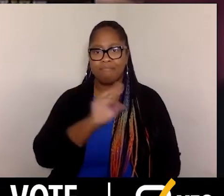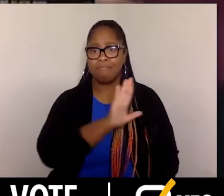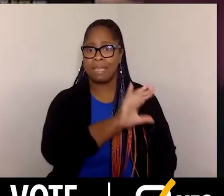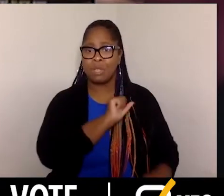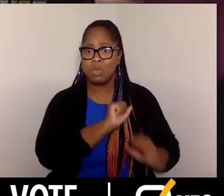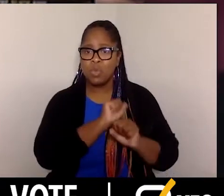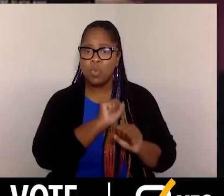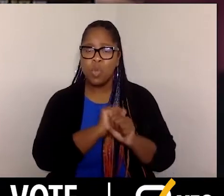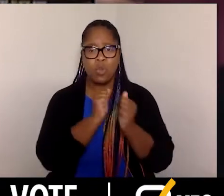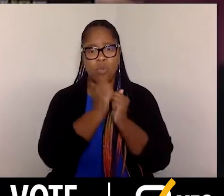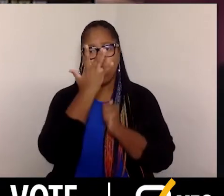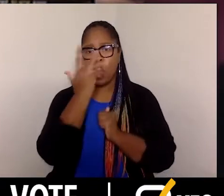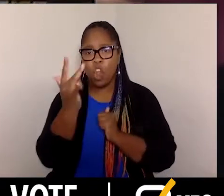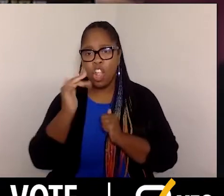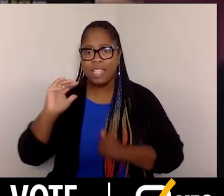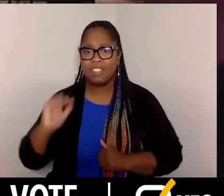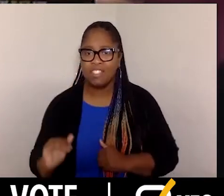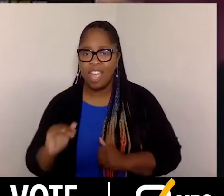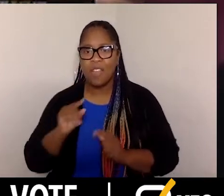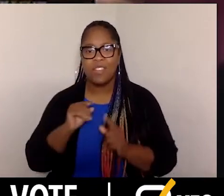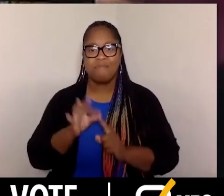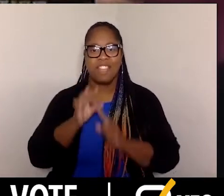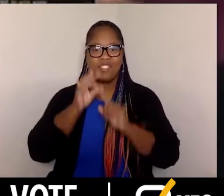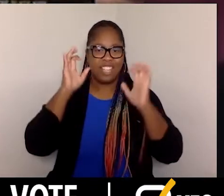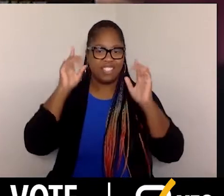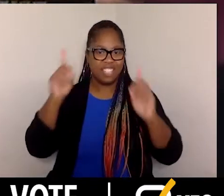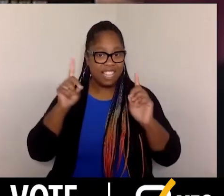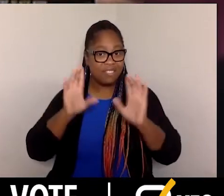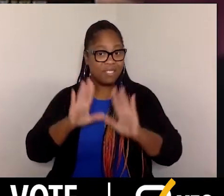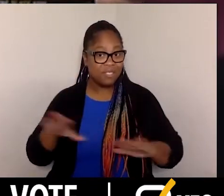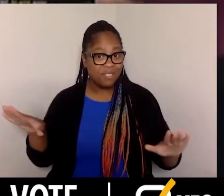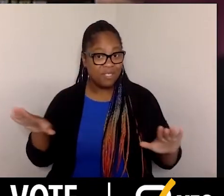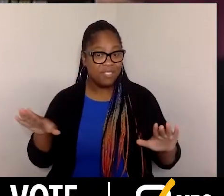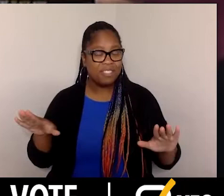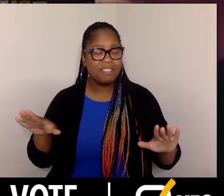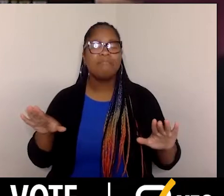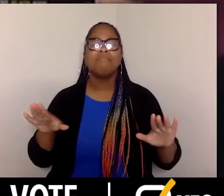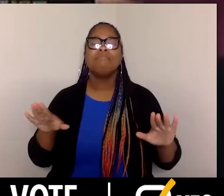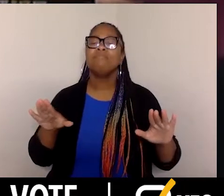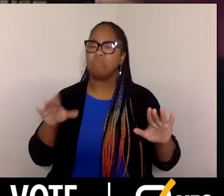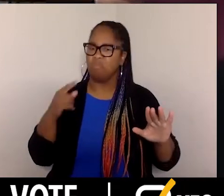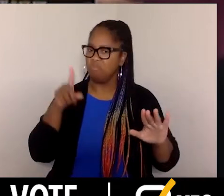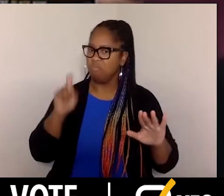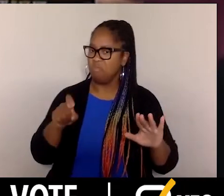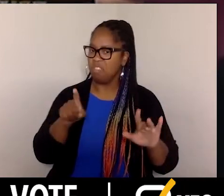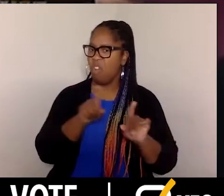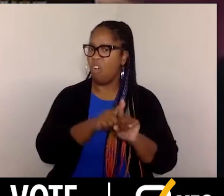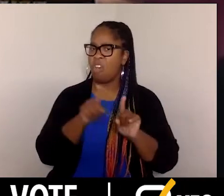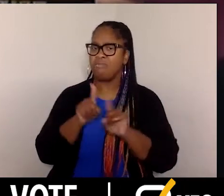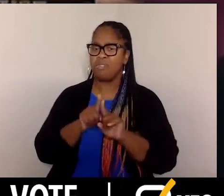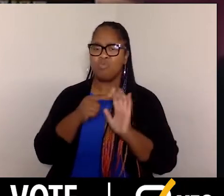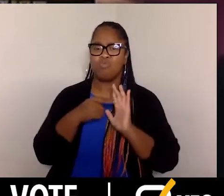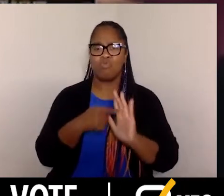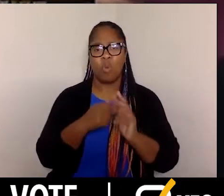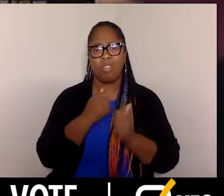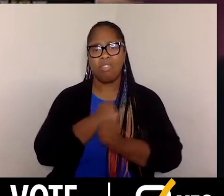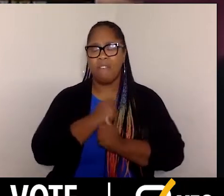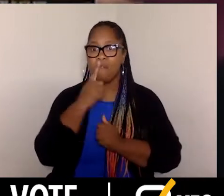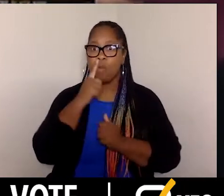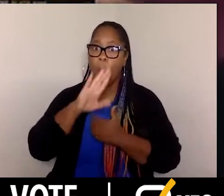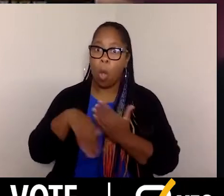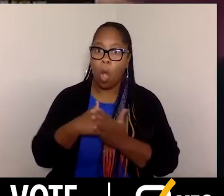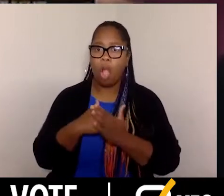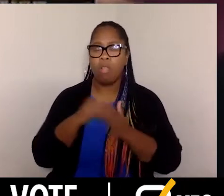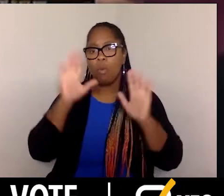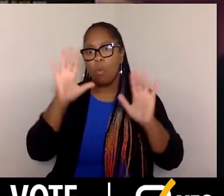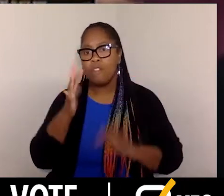with his early childhood special education kids, let's give some love to all of our wonderful early ed